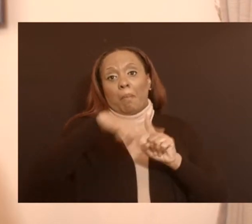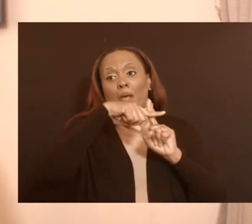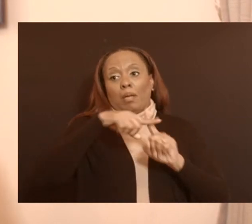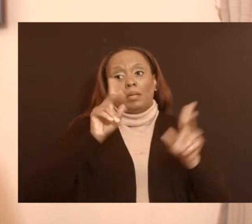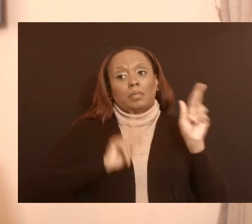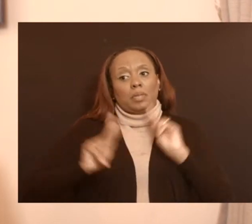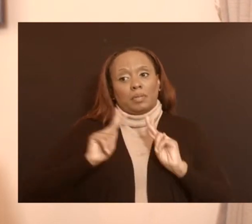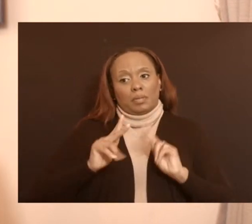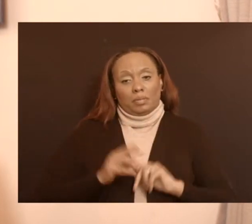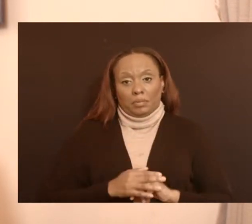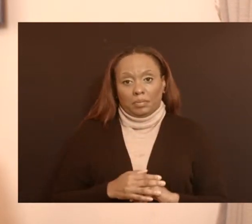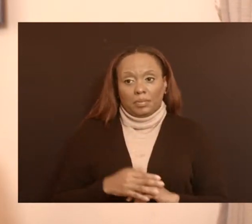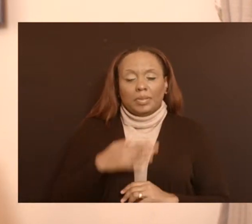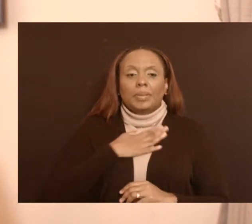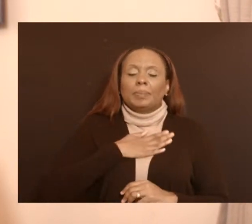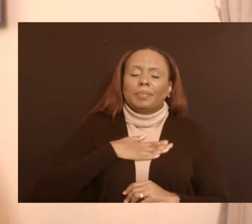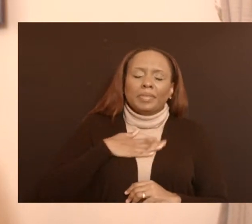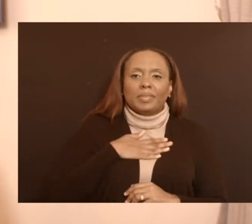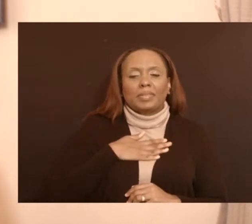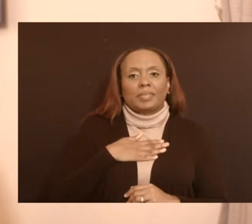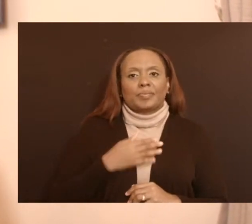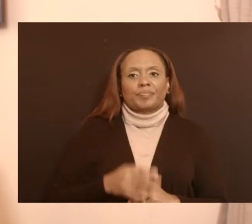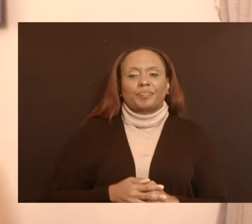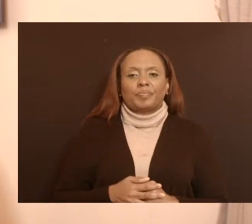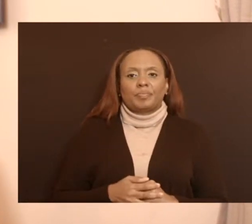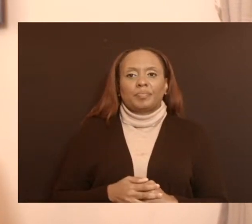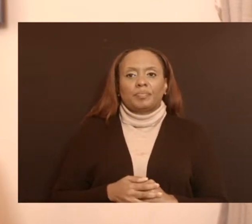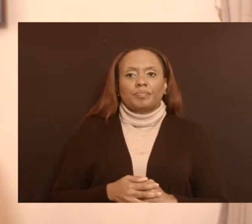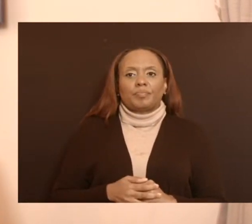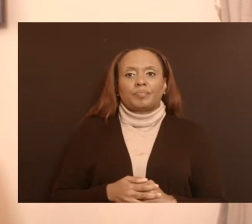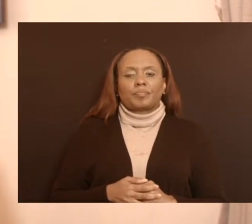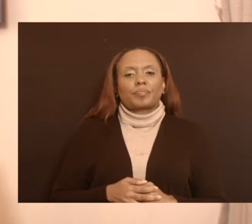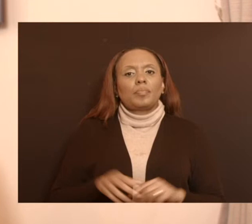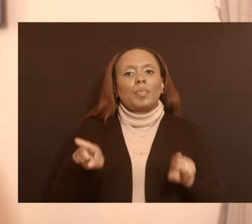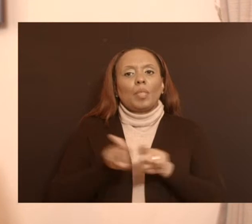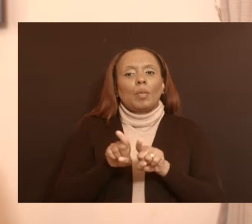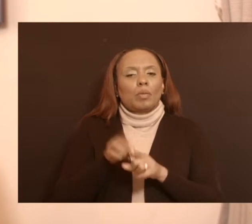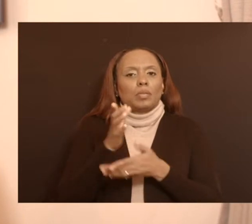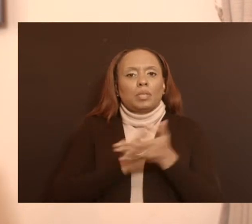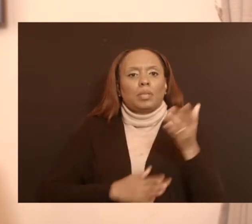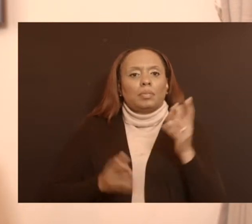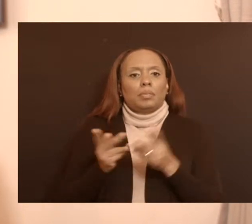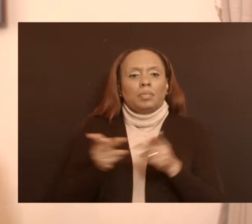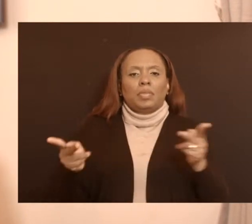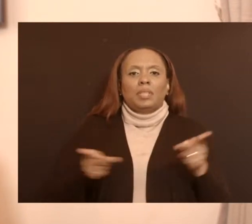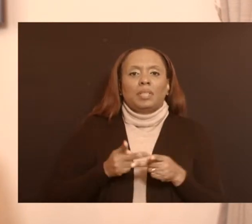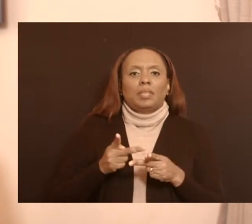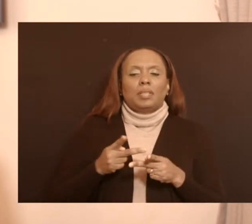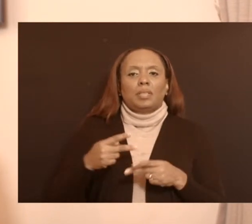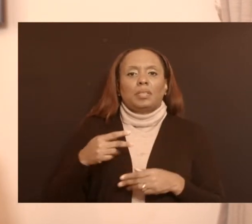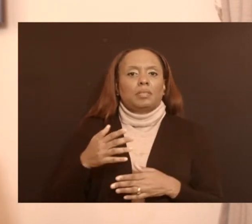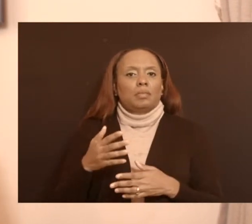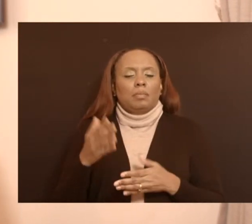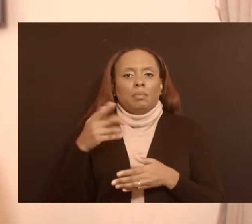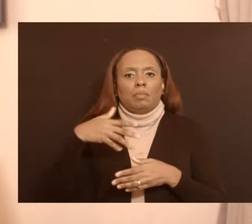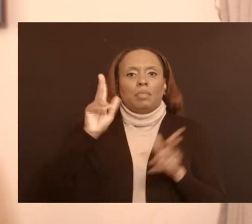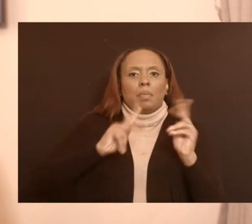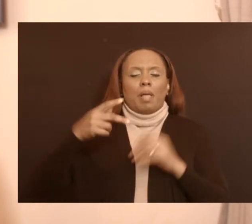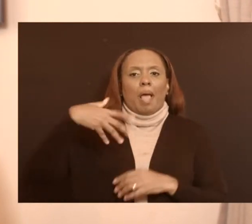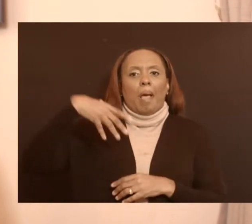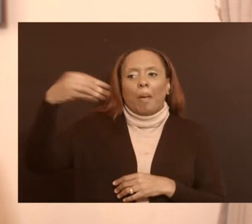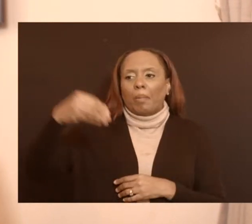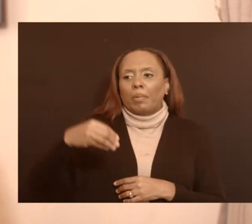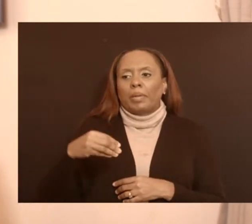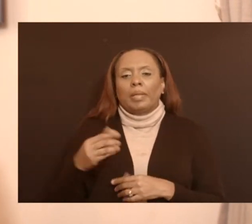persons, please. And also in places of recreation, there has been some easing of protocols with respect to